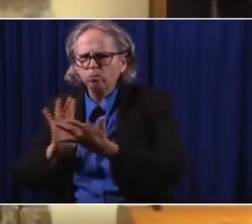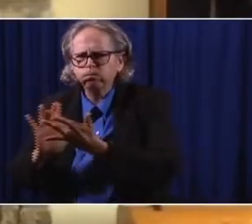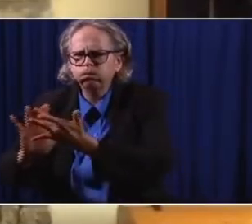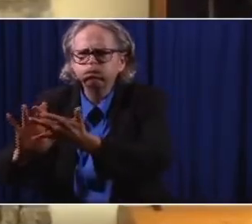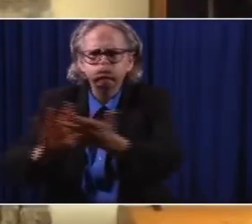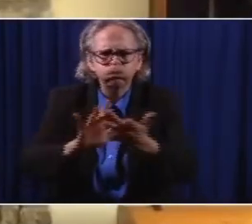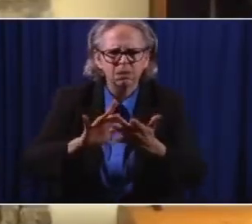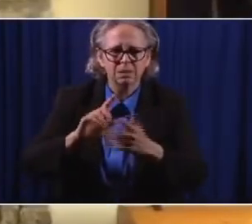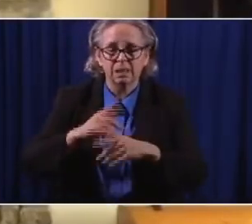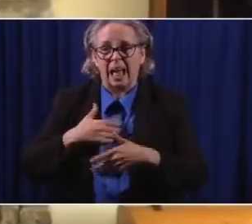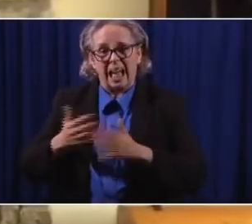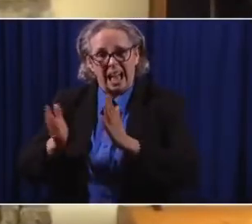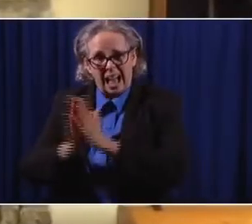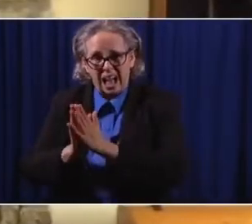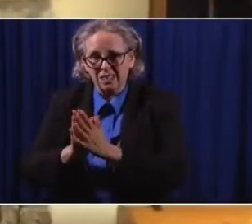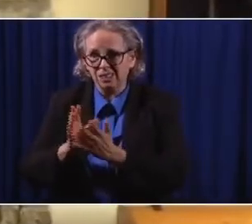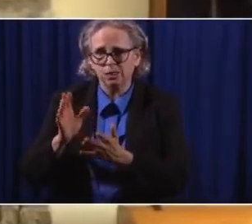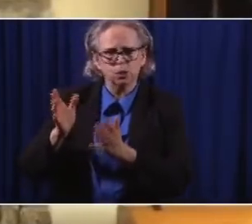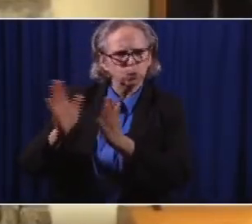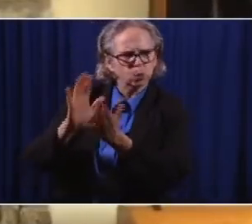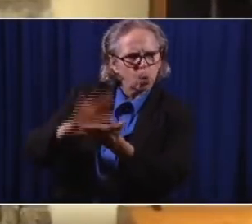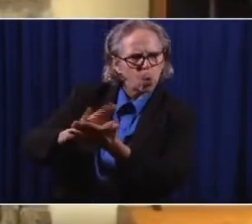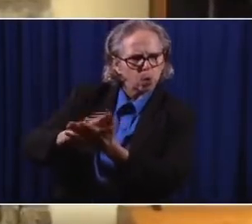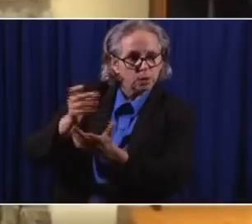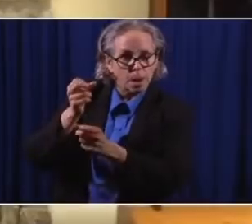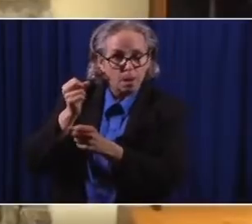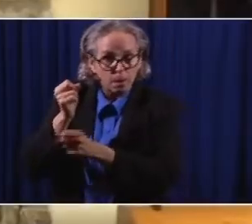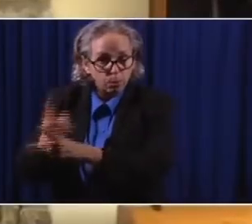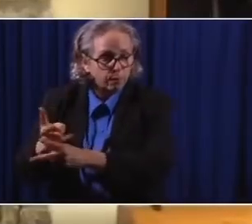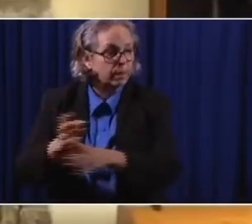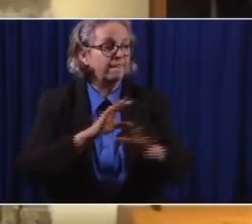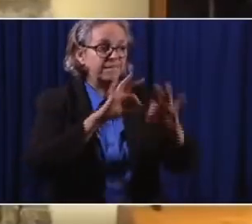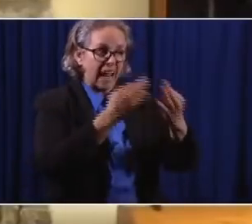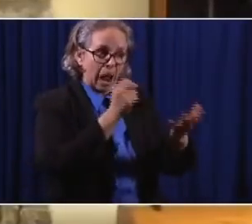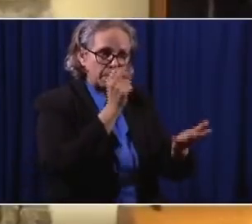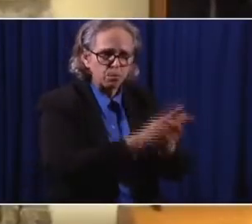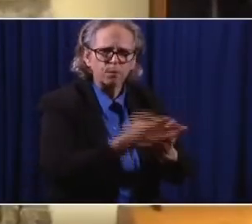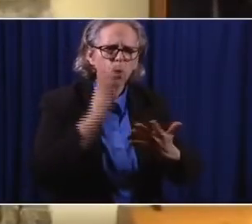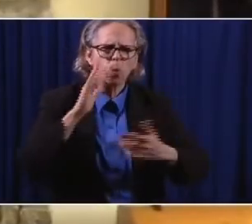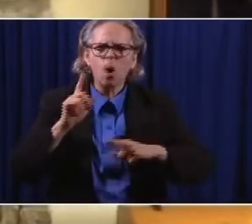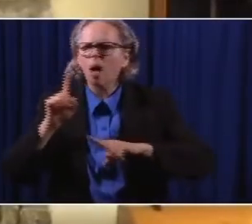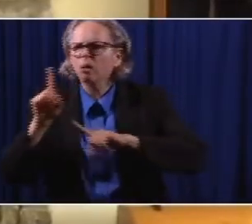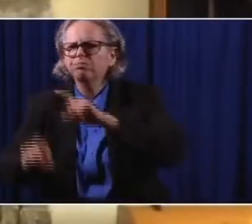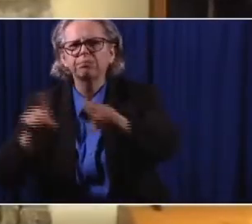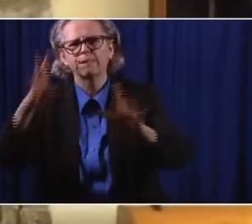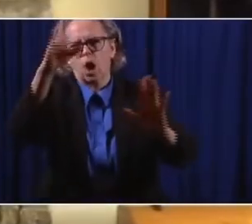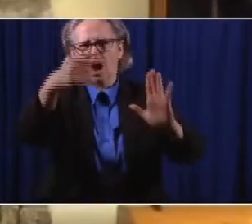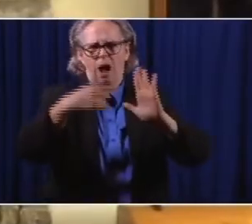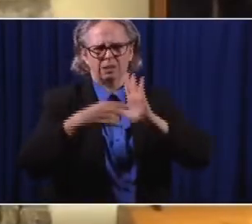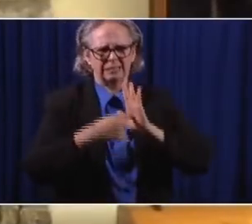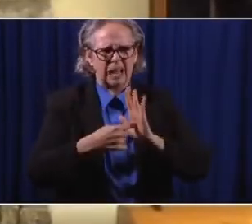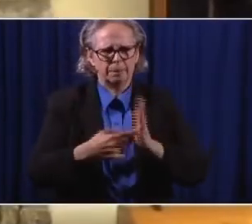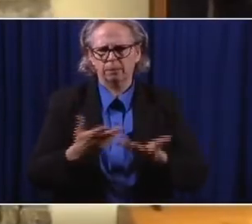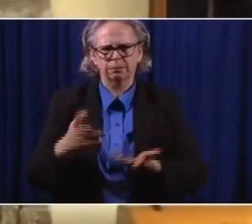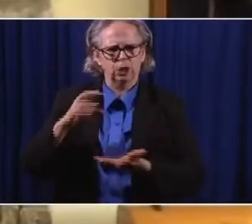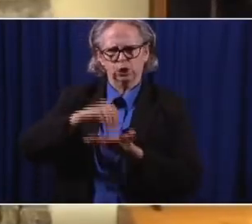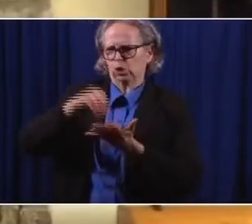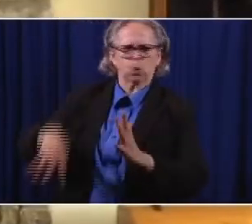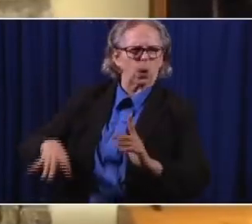individuals' consent, obviously families. And if, let's say Mary is in a classroom